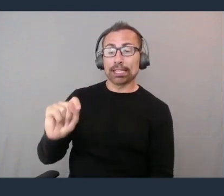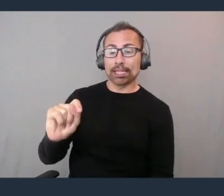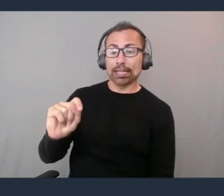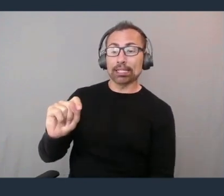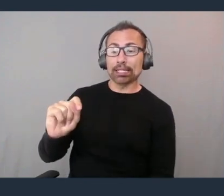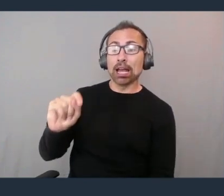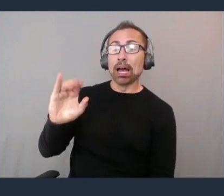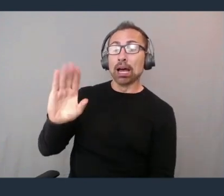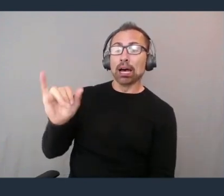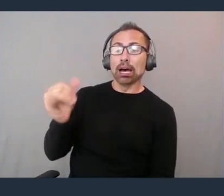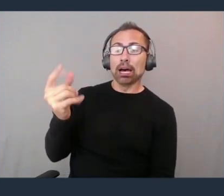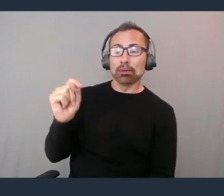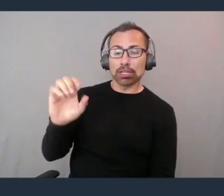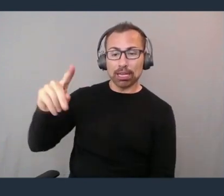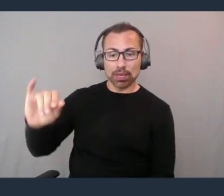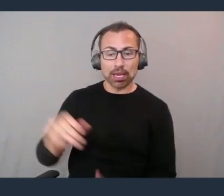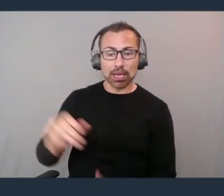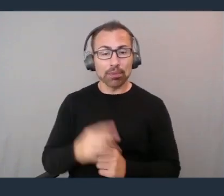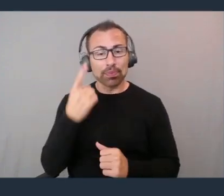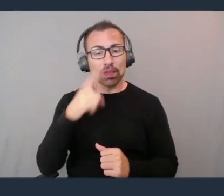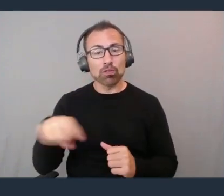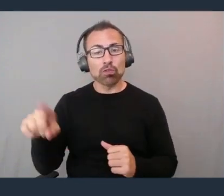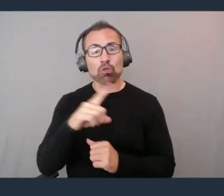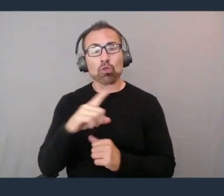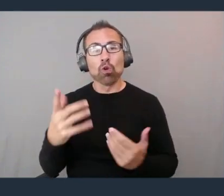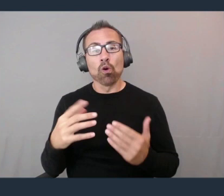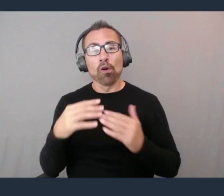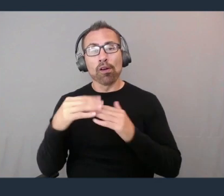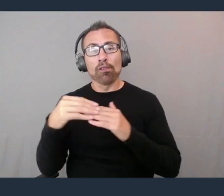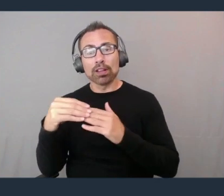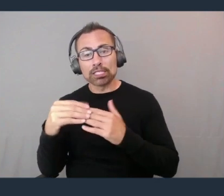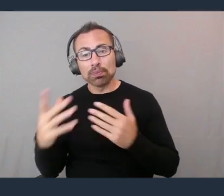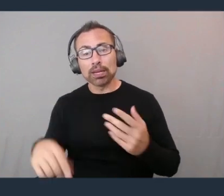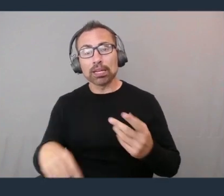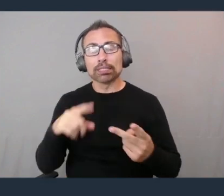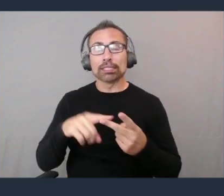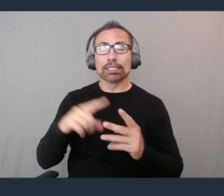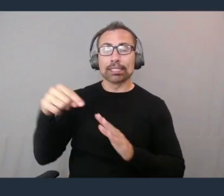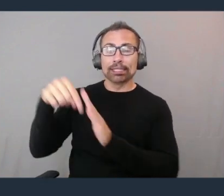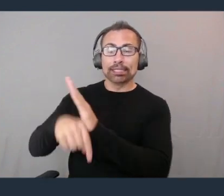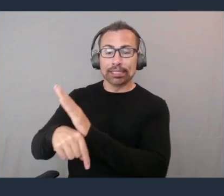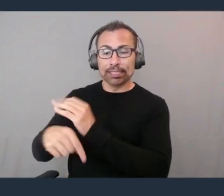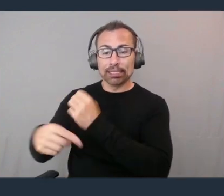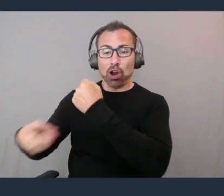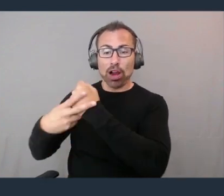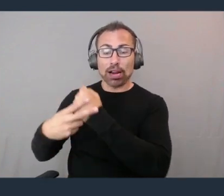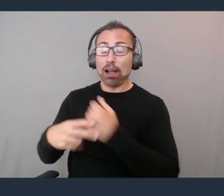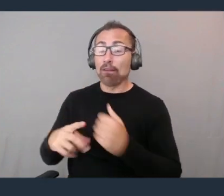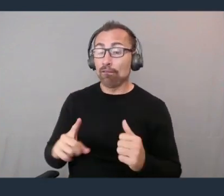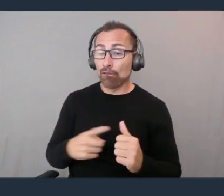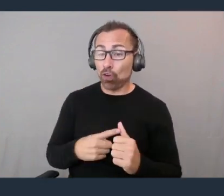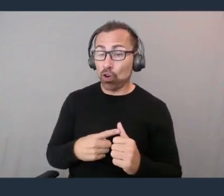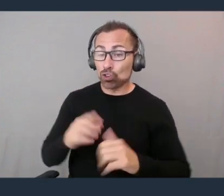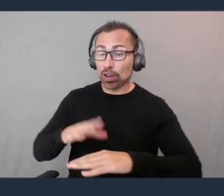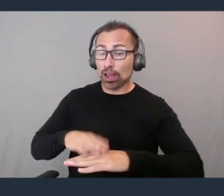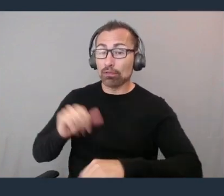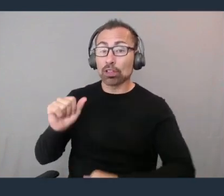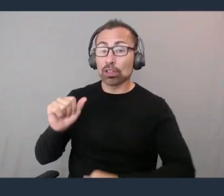asynchronous storage classes like Glacier Flexible Retrieval and Glacier Deep Archive, you will first need to call the Restore